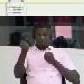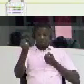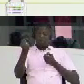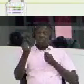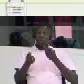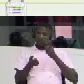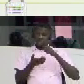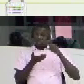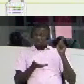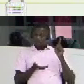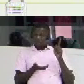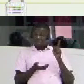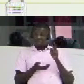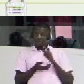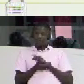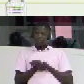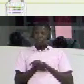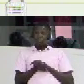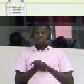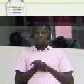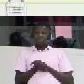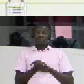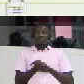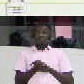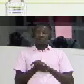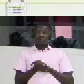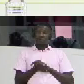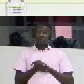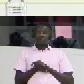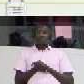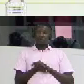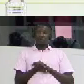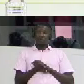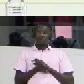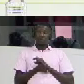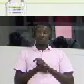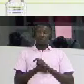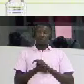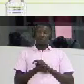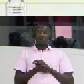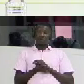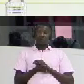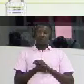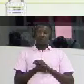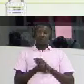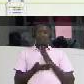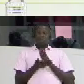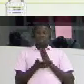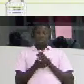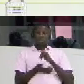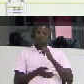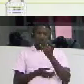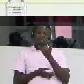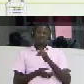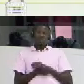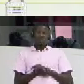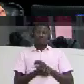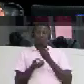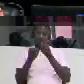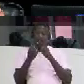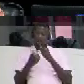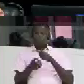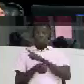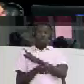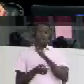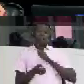amee woon ay genni nag ci seen loxo yi ndax loolu la. waaw. You mentioned that they came with